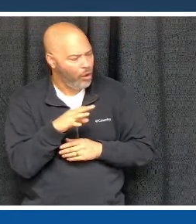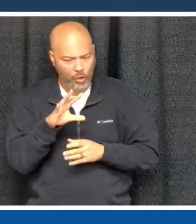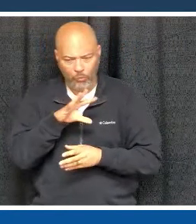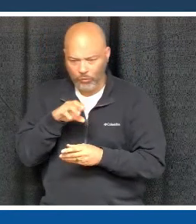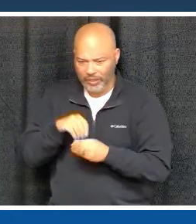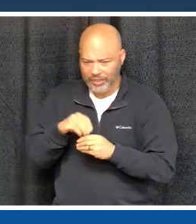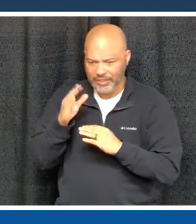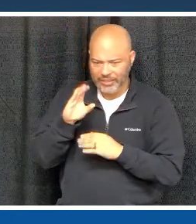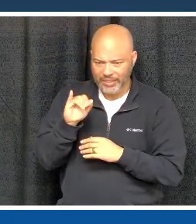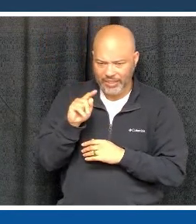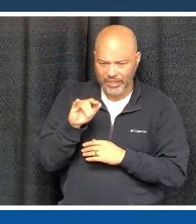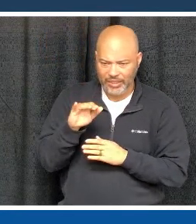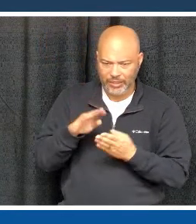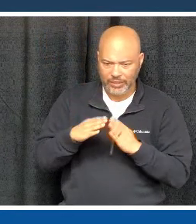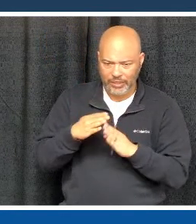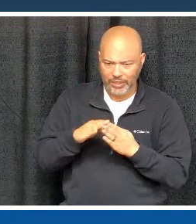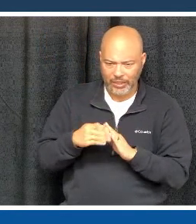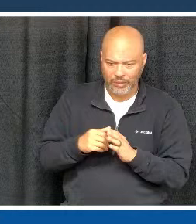city limits.